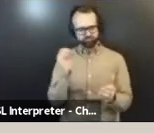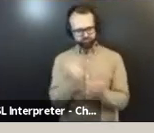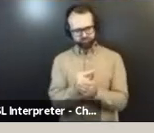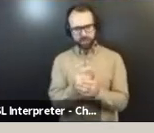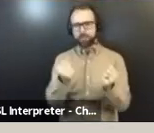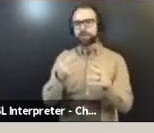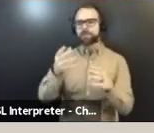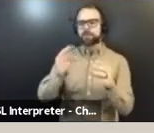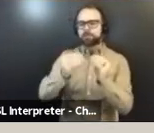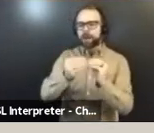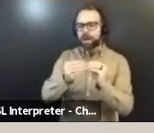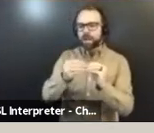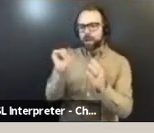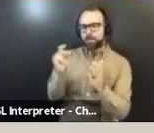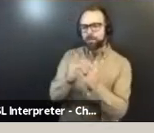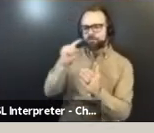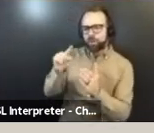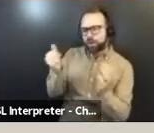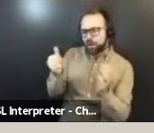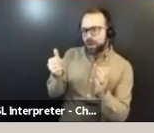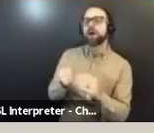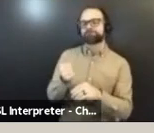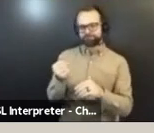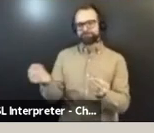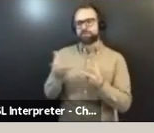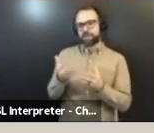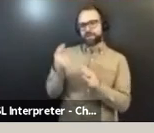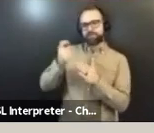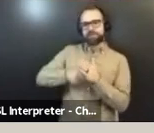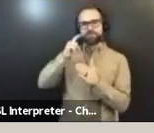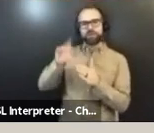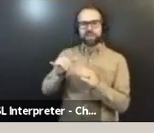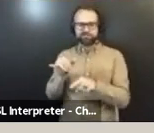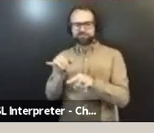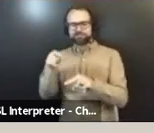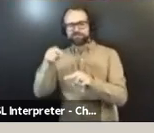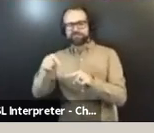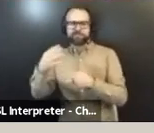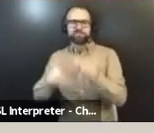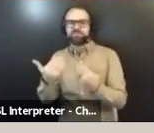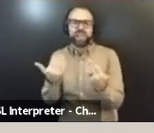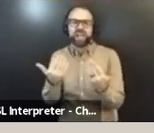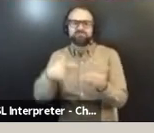amount looks like that you're going to get approved for. And then they will give you a fee second to it. For us to do the application, the work, we'll charge you X amount of dollars, which you